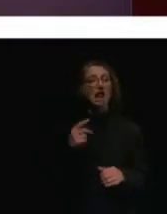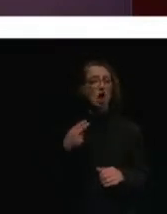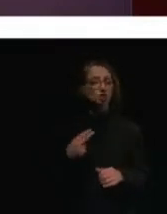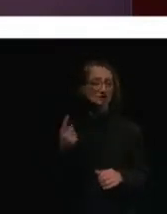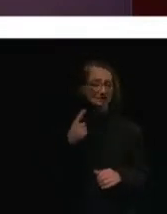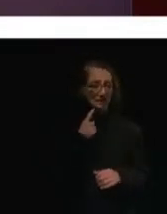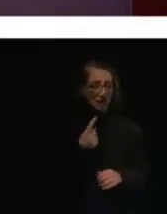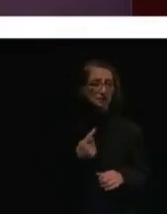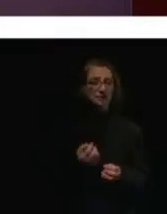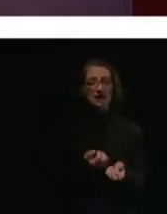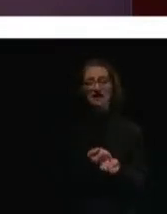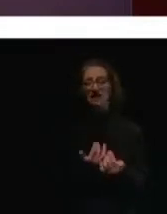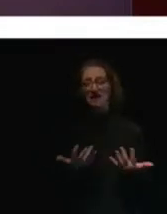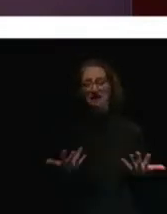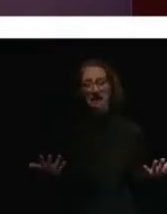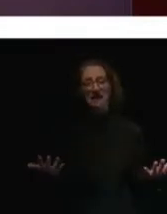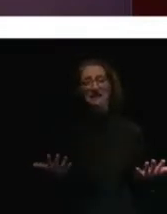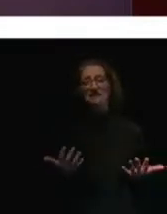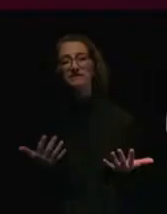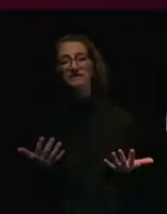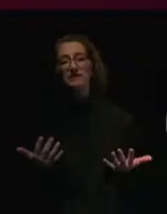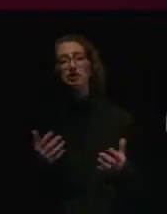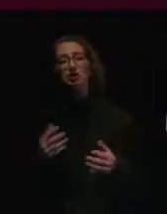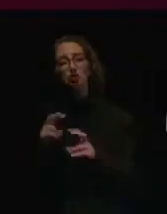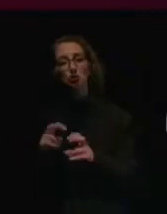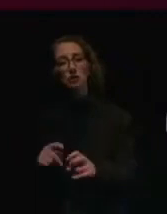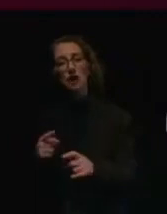In the quantitative study,